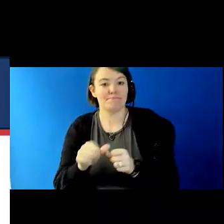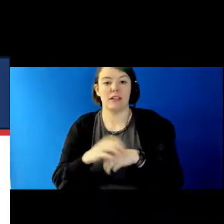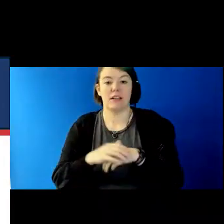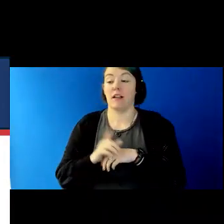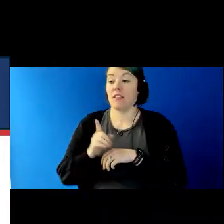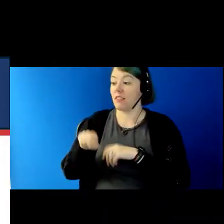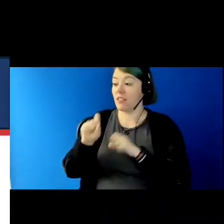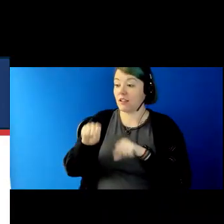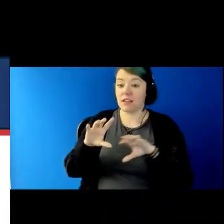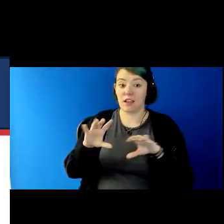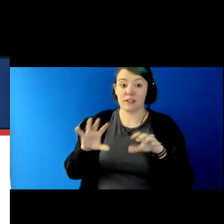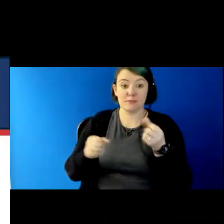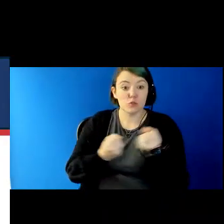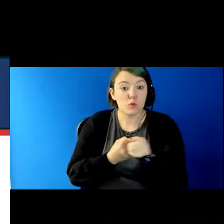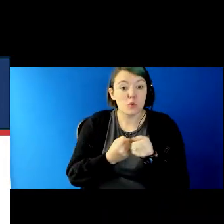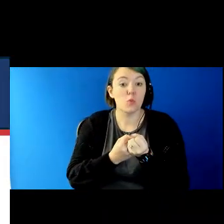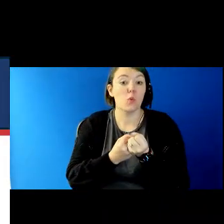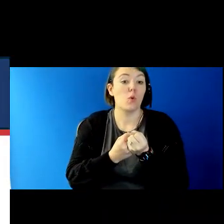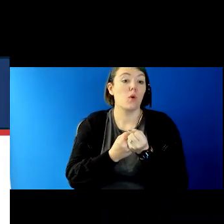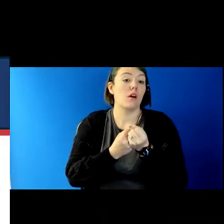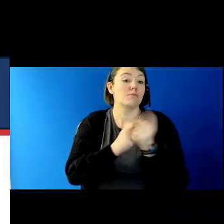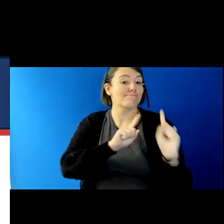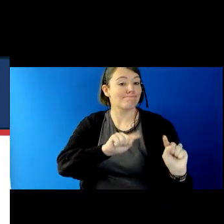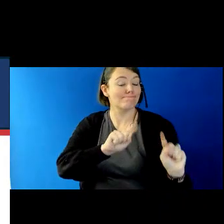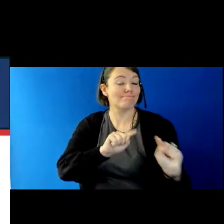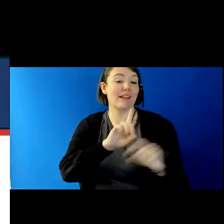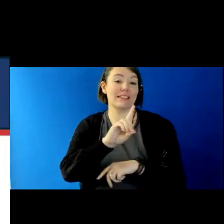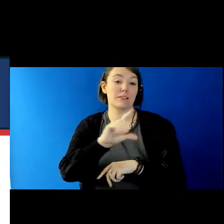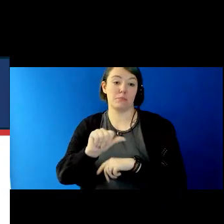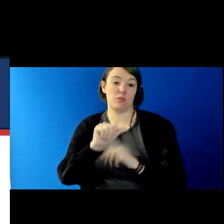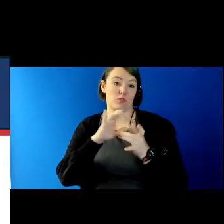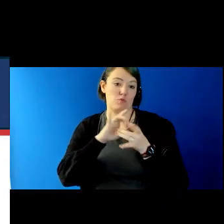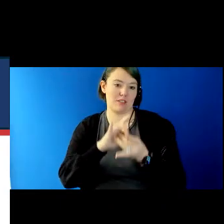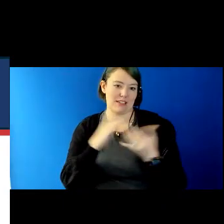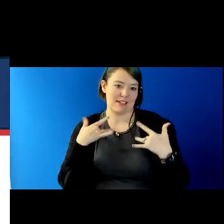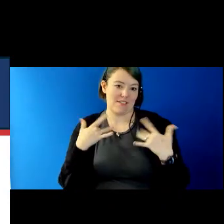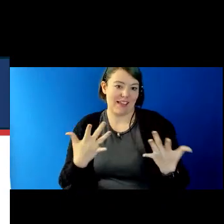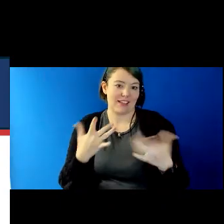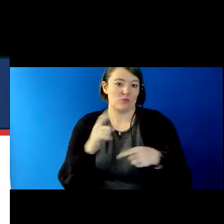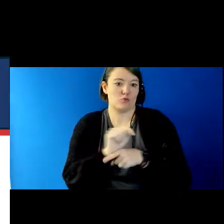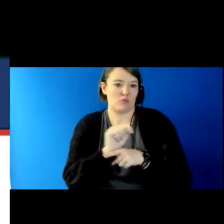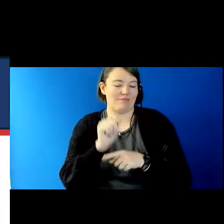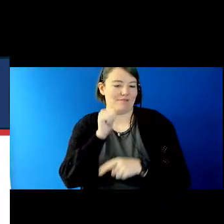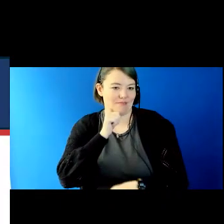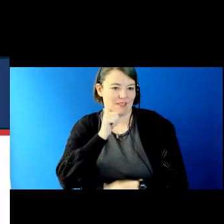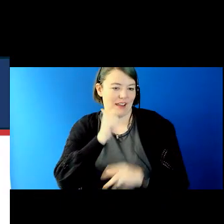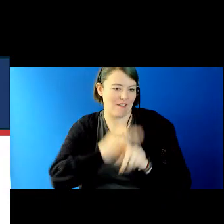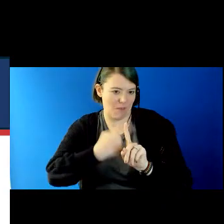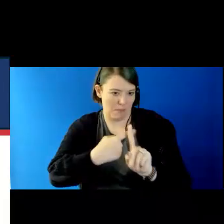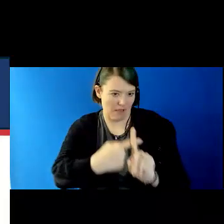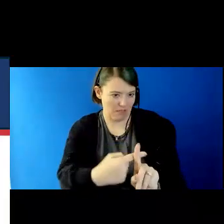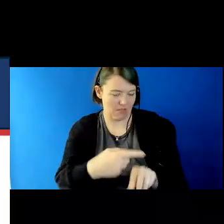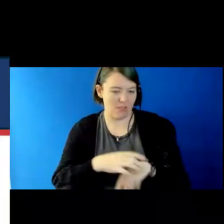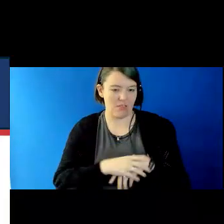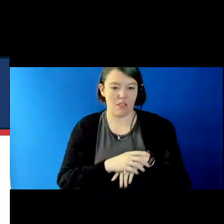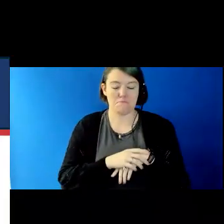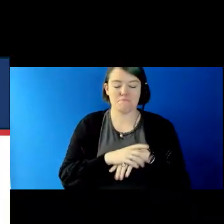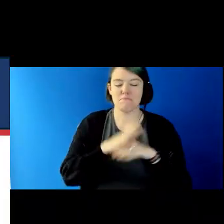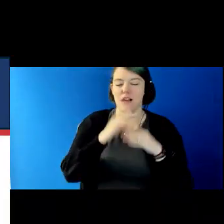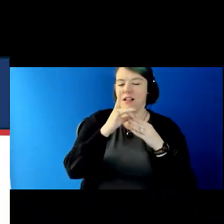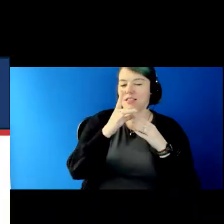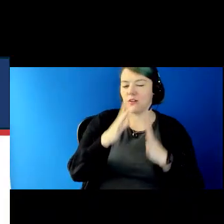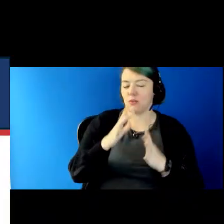or trainings monthly. Showing up sends a strong message. Leaders can identify one or two